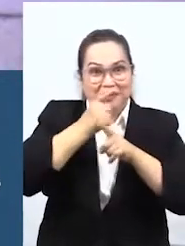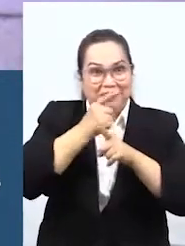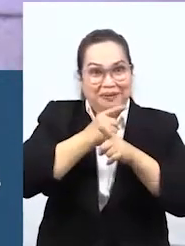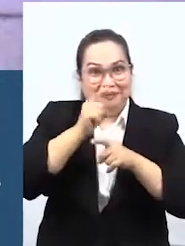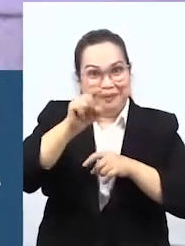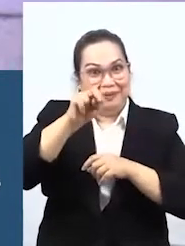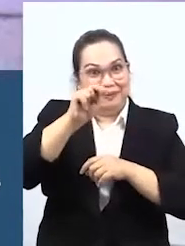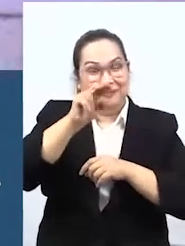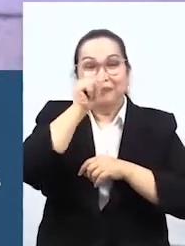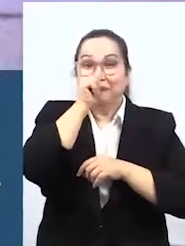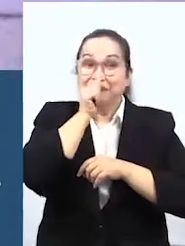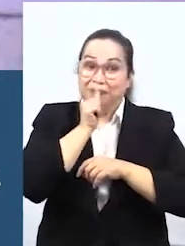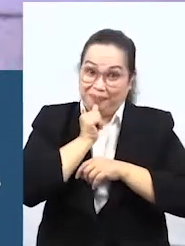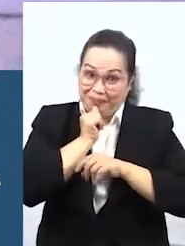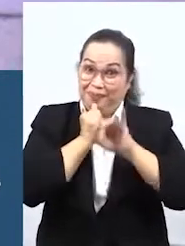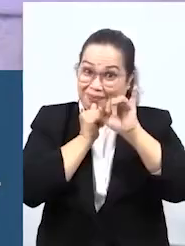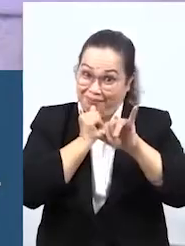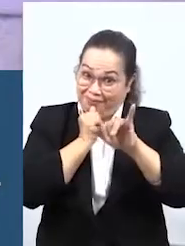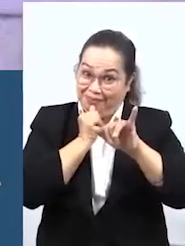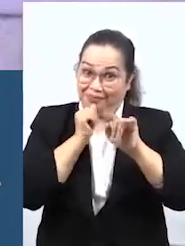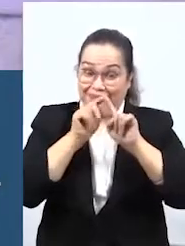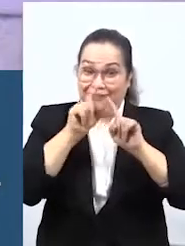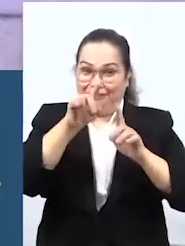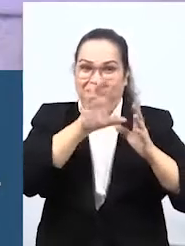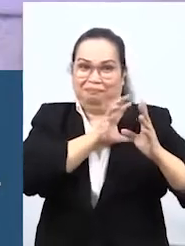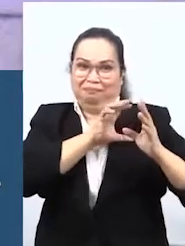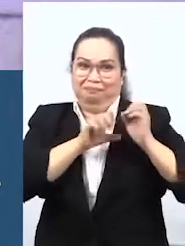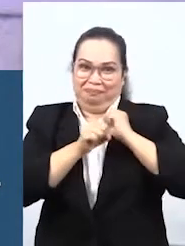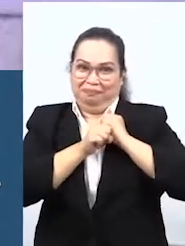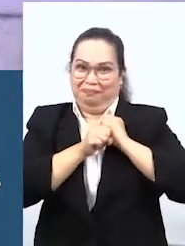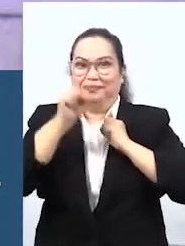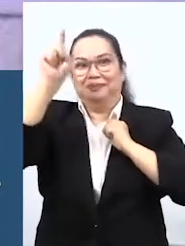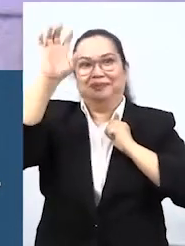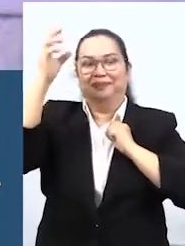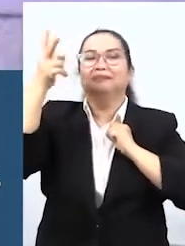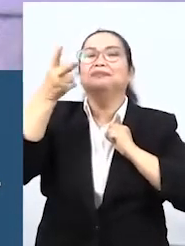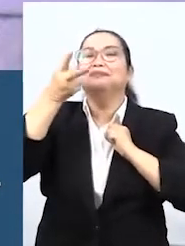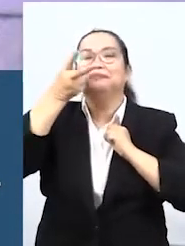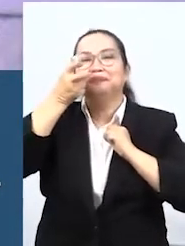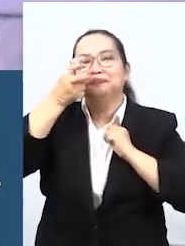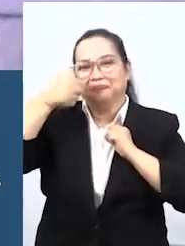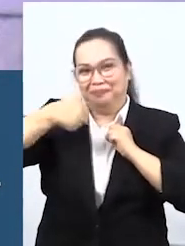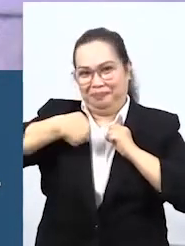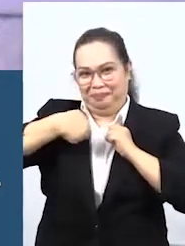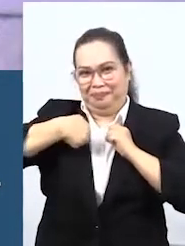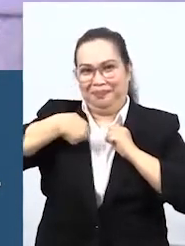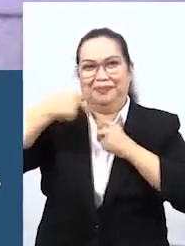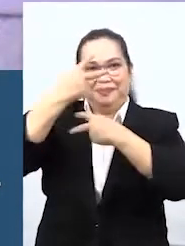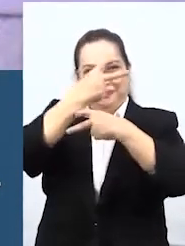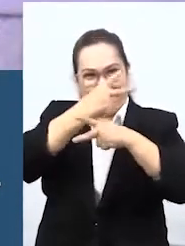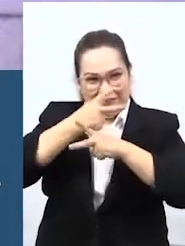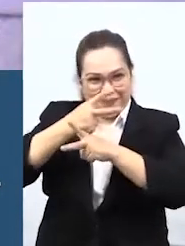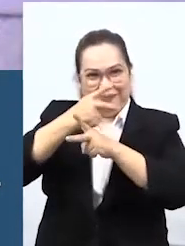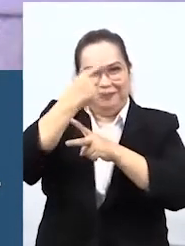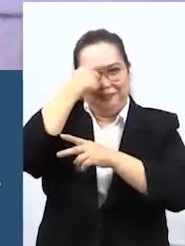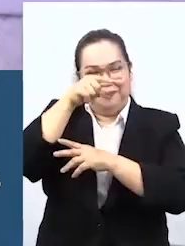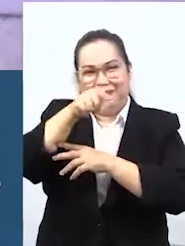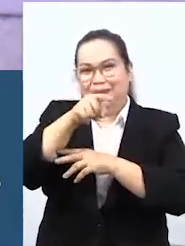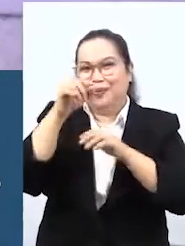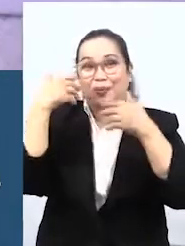may need to be patient but you can Be confident that God hears you and that God cares for you Wow this